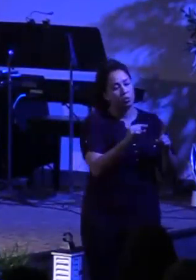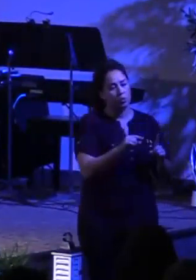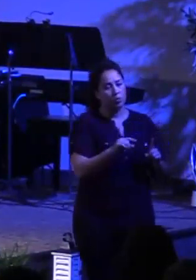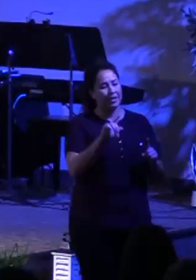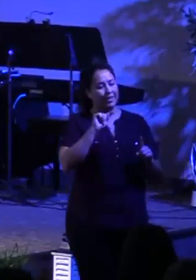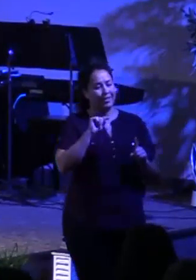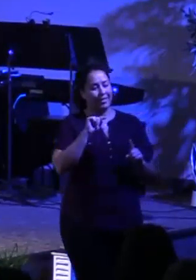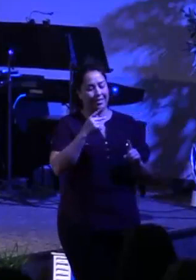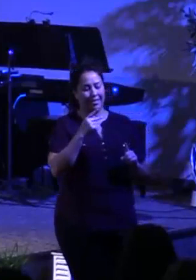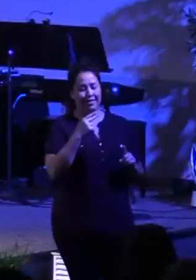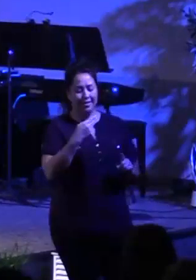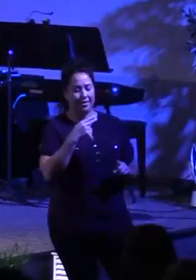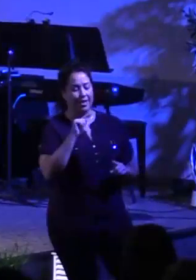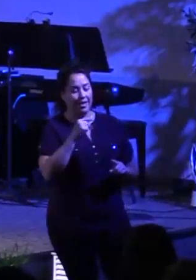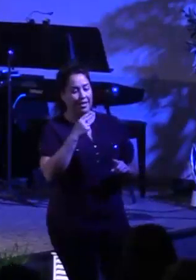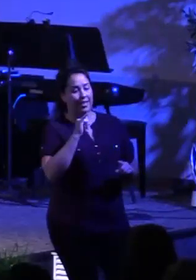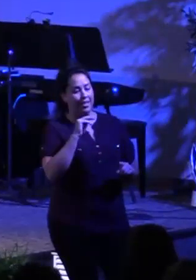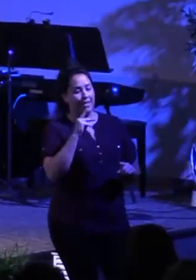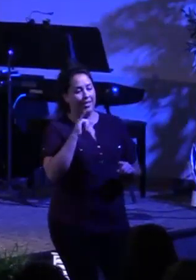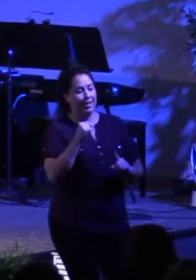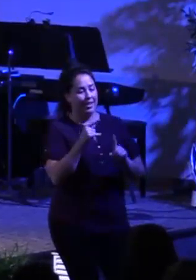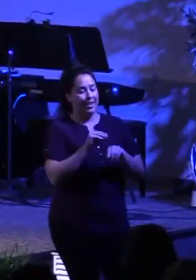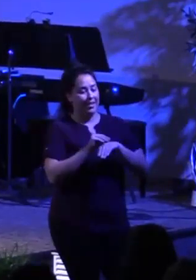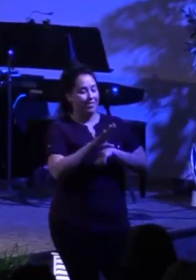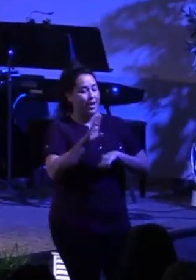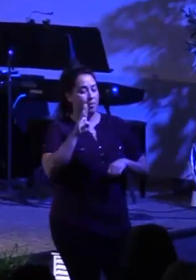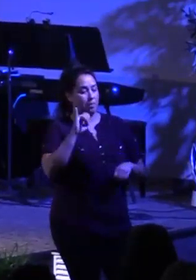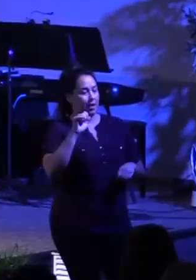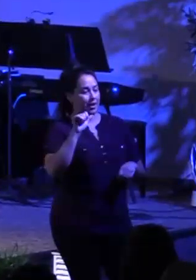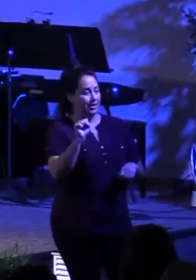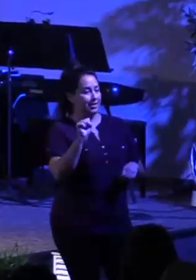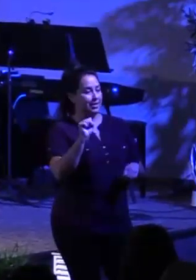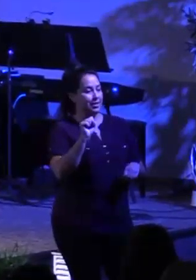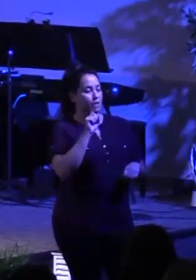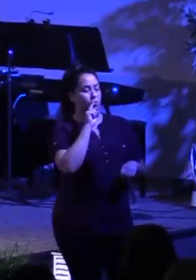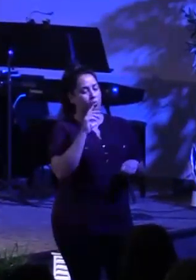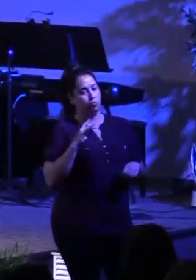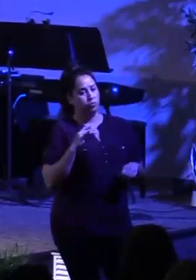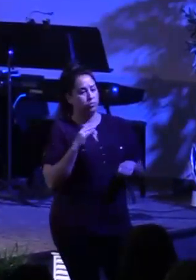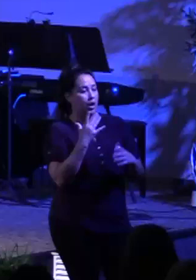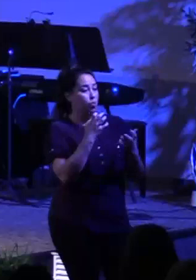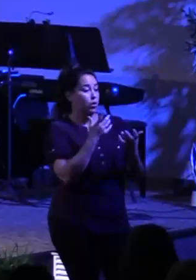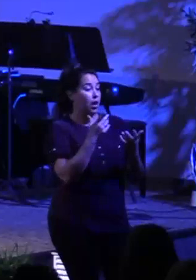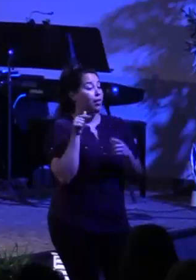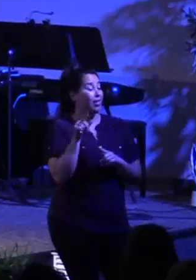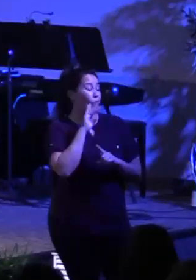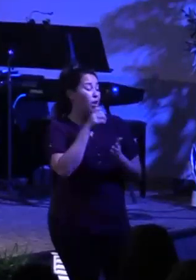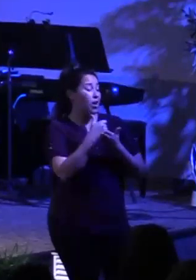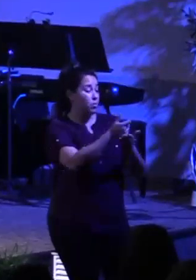effect bias. Fading effect bias is really fascinating, and I think that's going to help you understand how negative bias works in the first place,